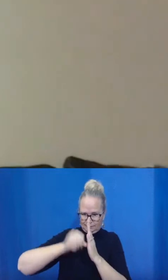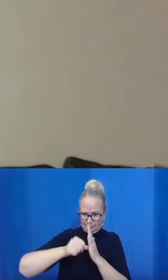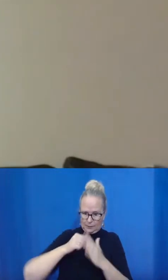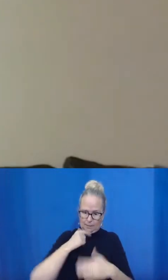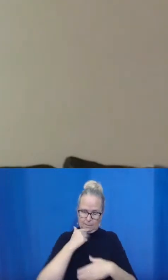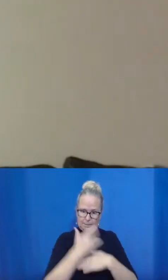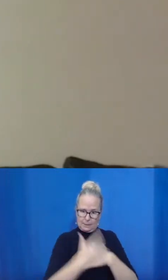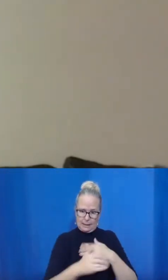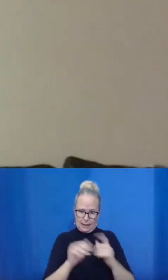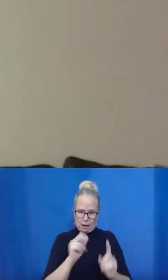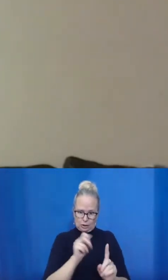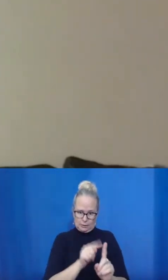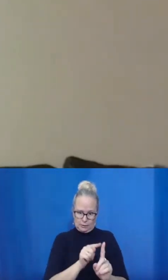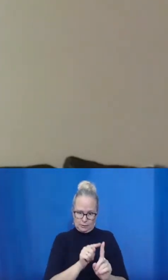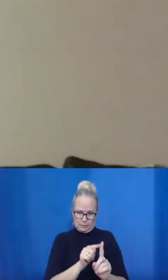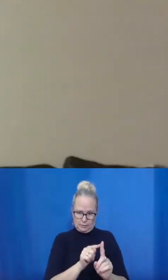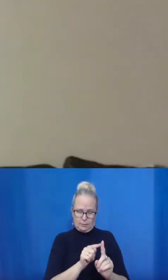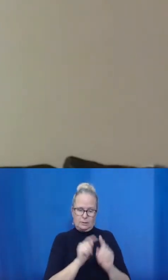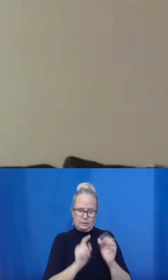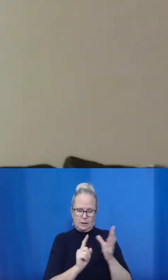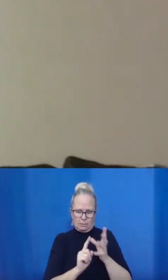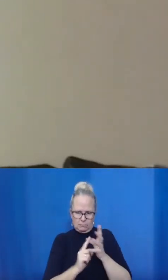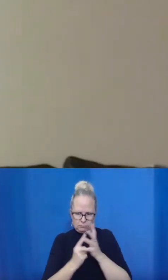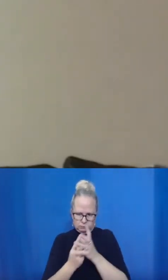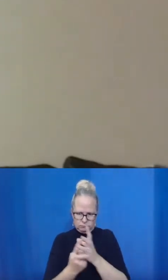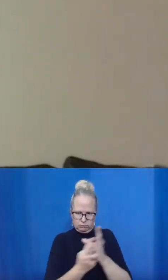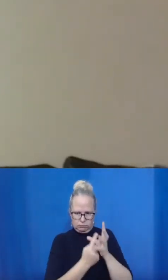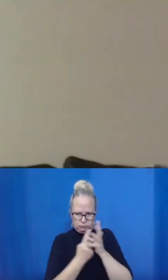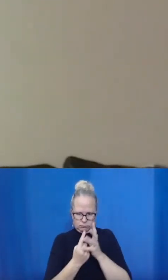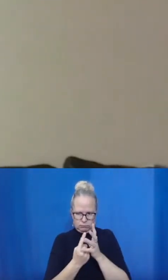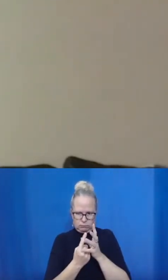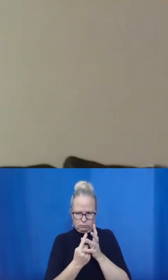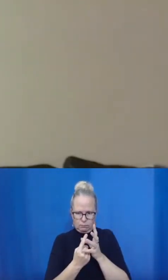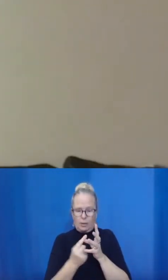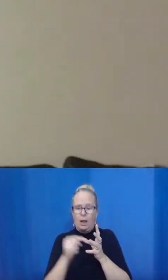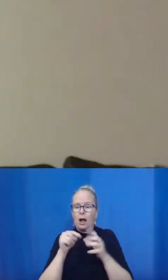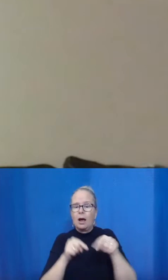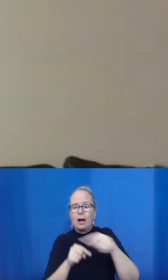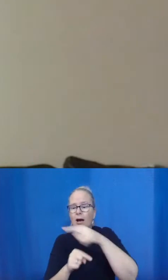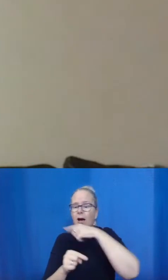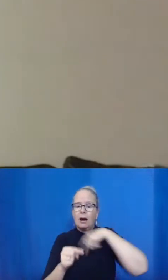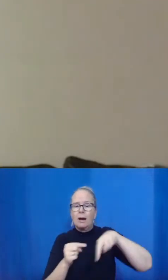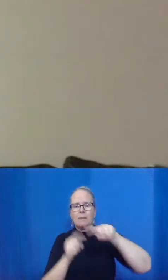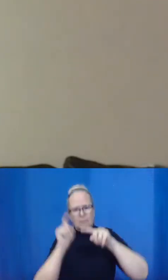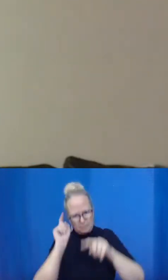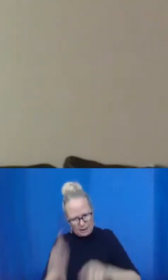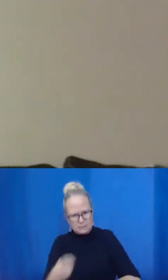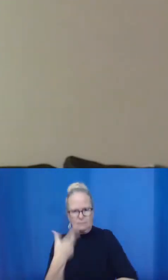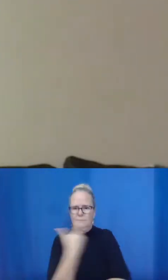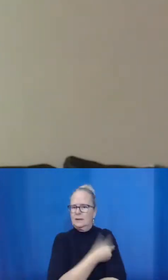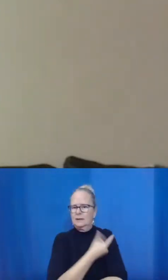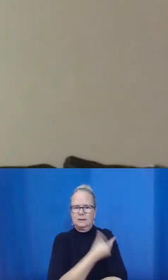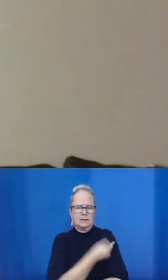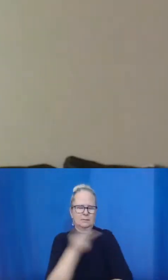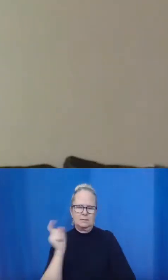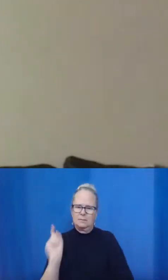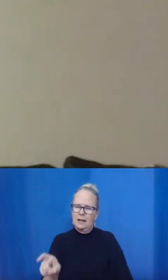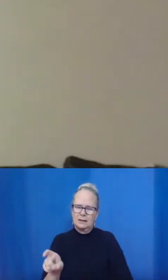know, if I think about what has affected our patient population in terms of the